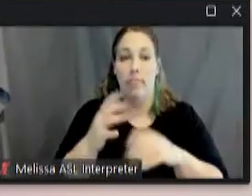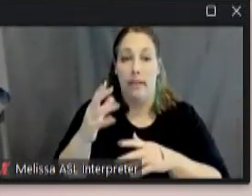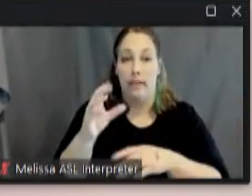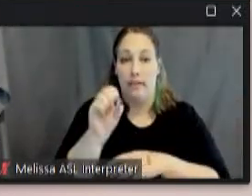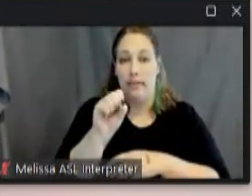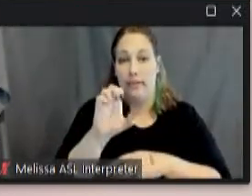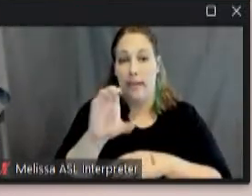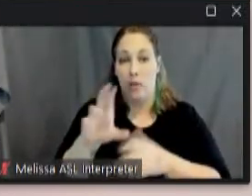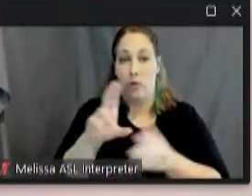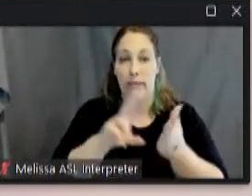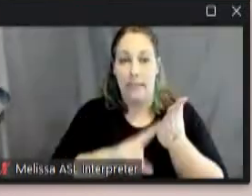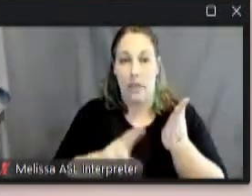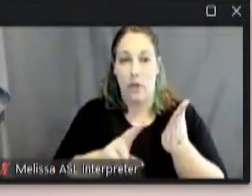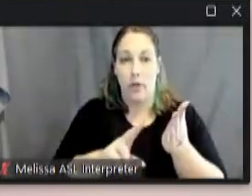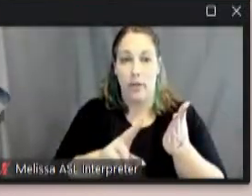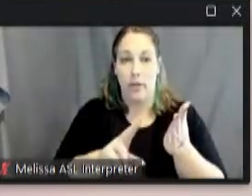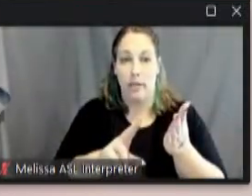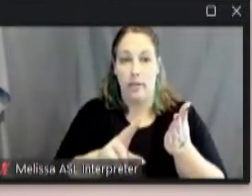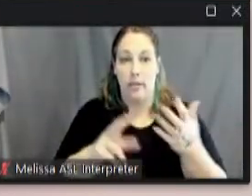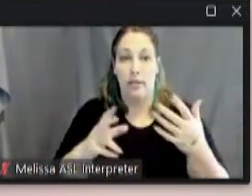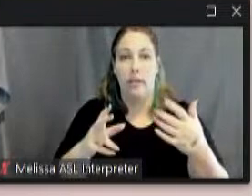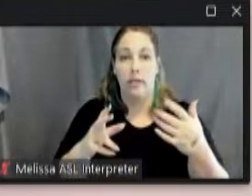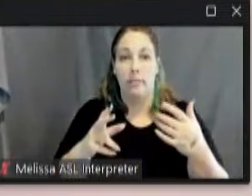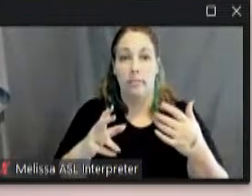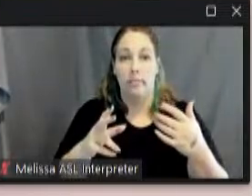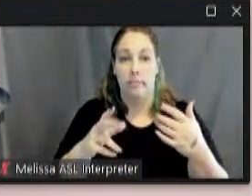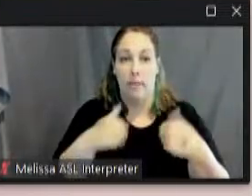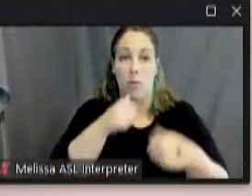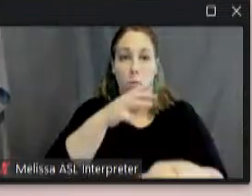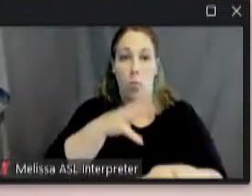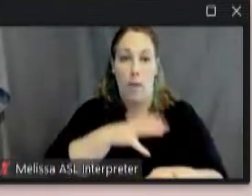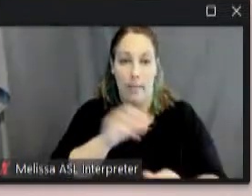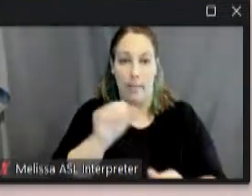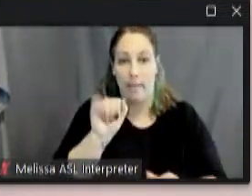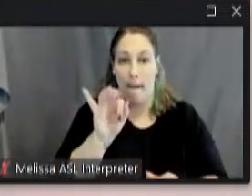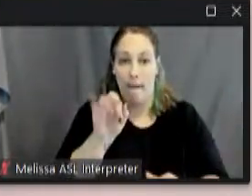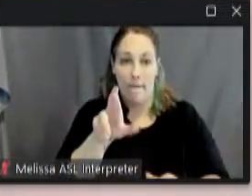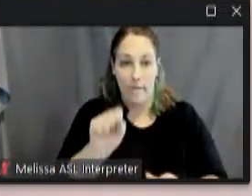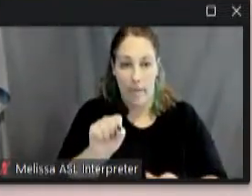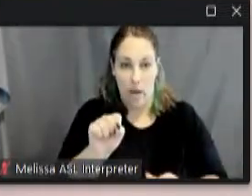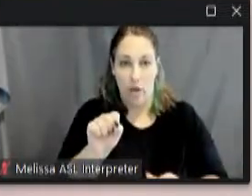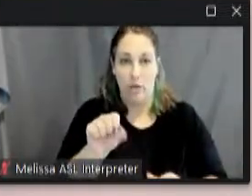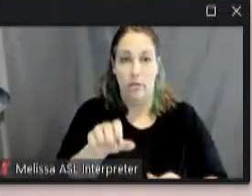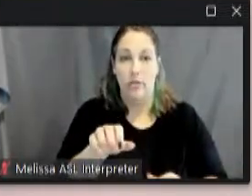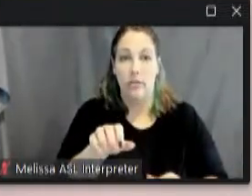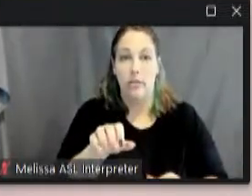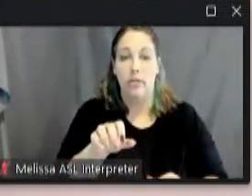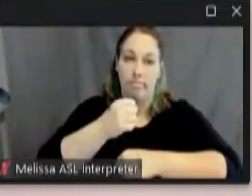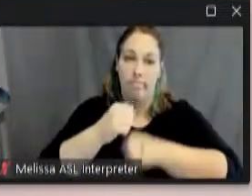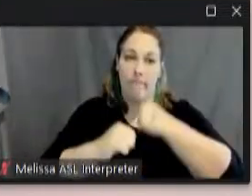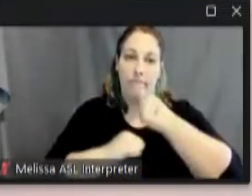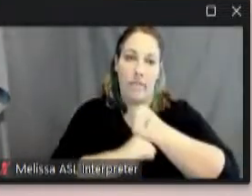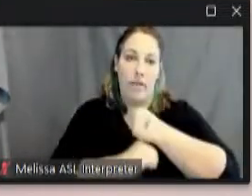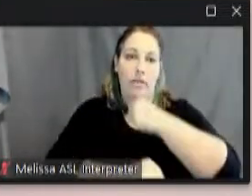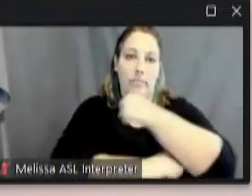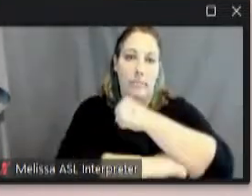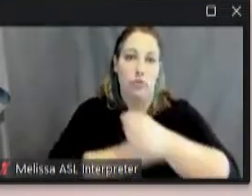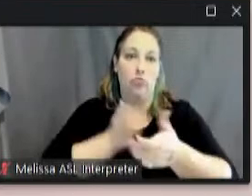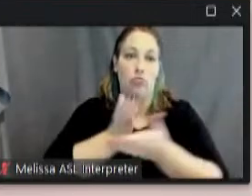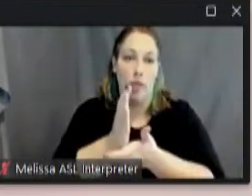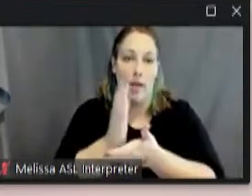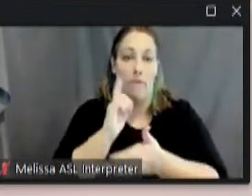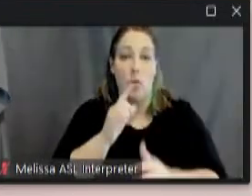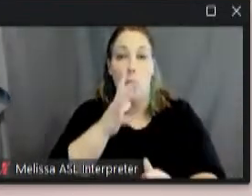órgano rector responsable de promover la justicia de género, la igualdad de derechos y oportunidades plenas para las mujeres. Girls